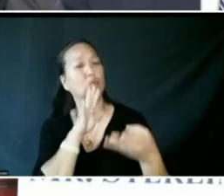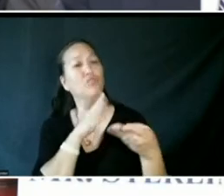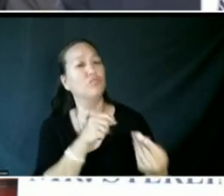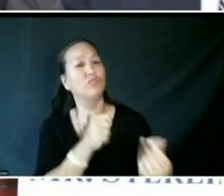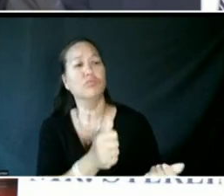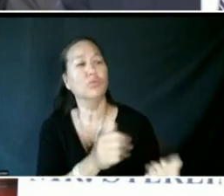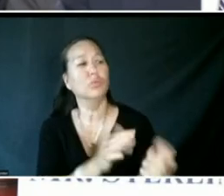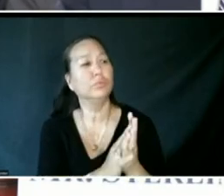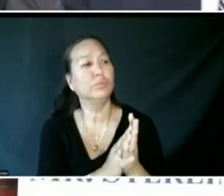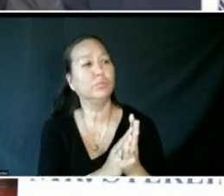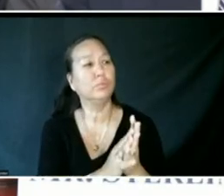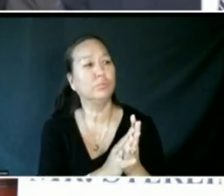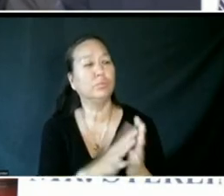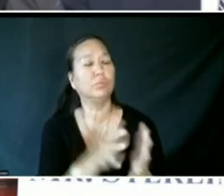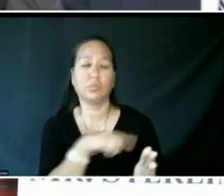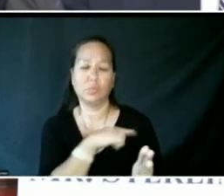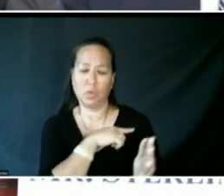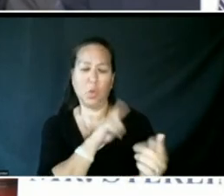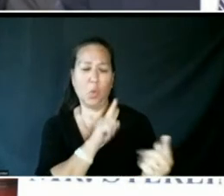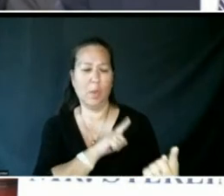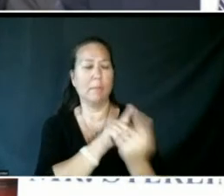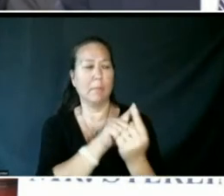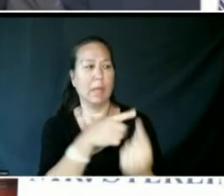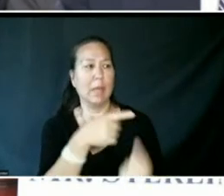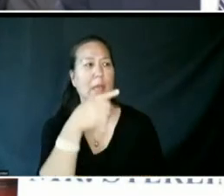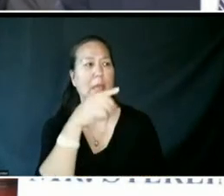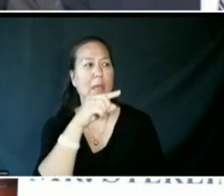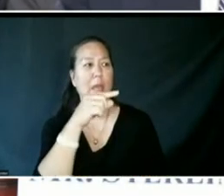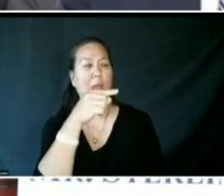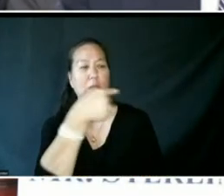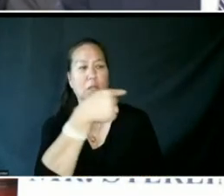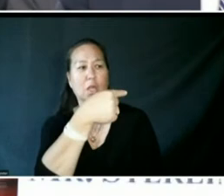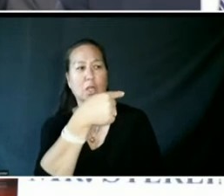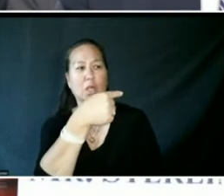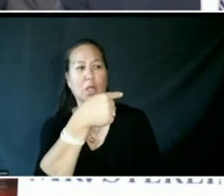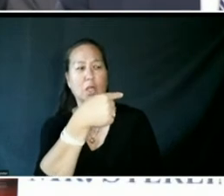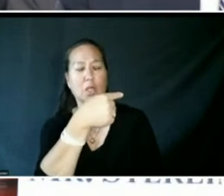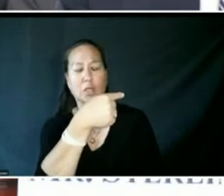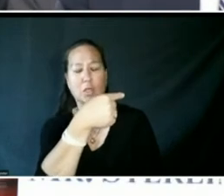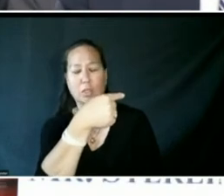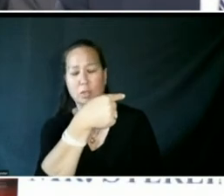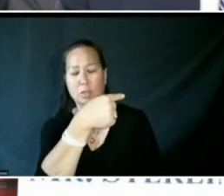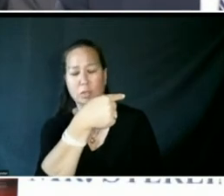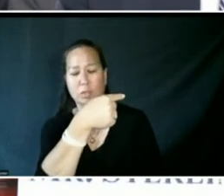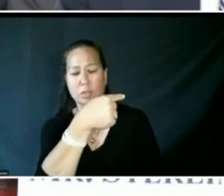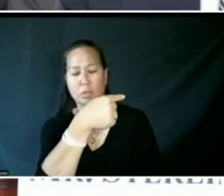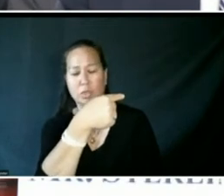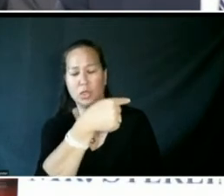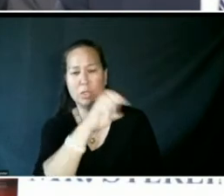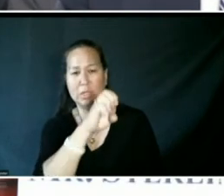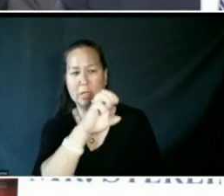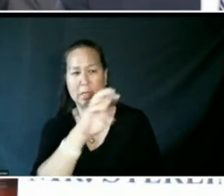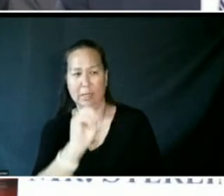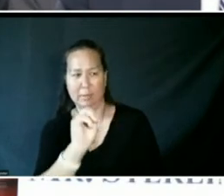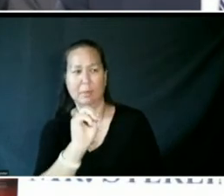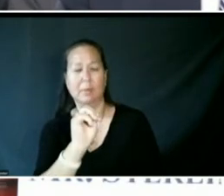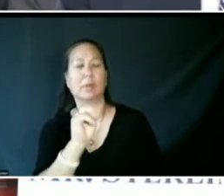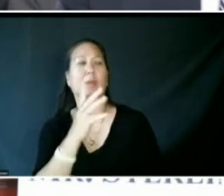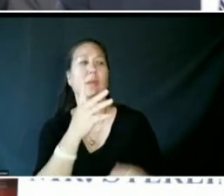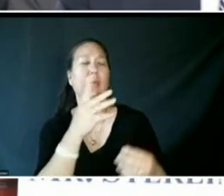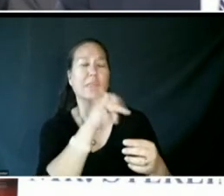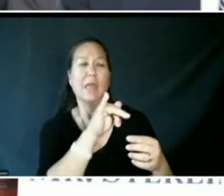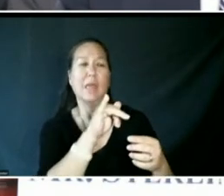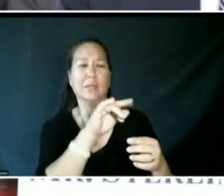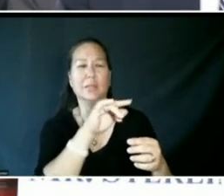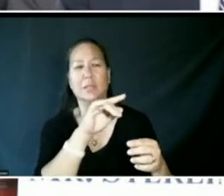the GEMA headquarters, that's the Georgia Energy Emergency Management Association meeting